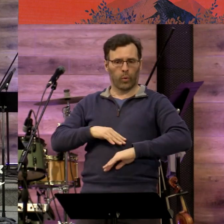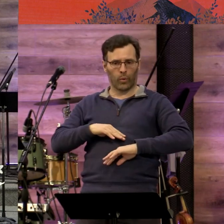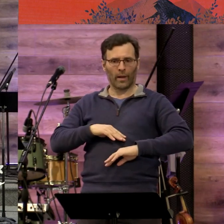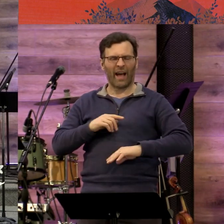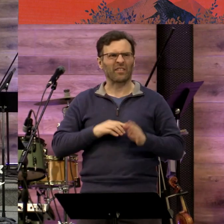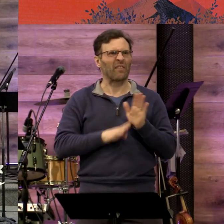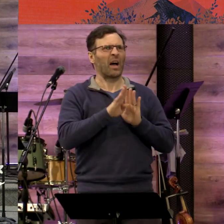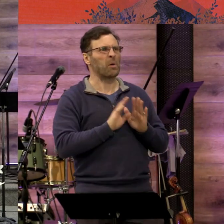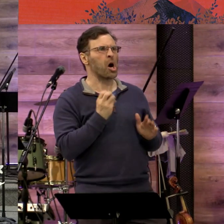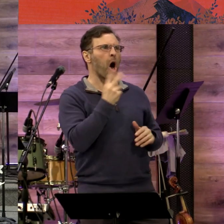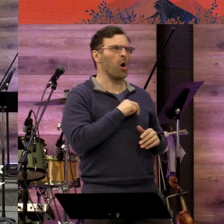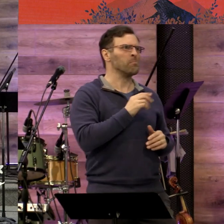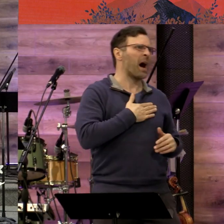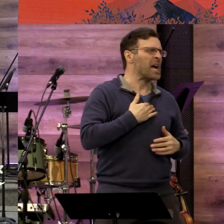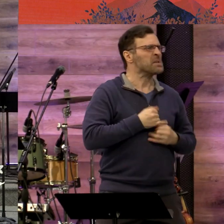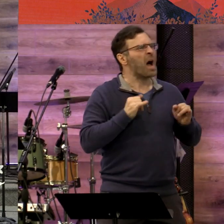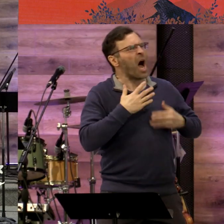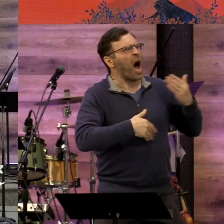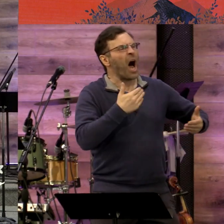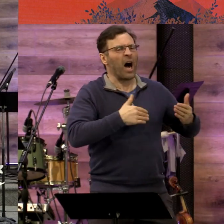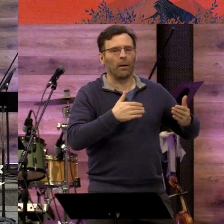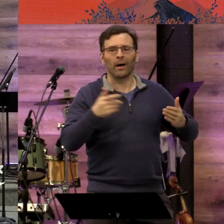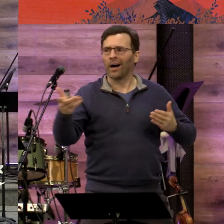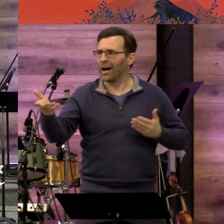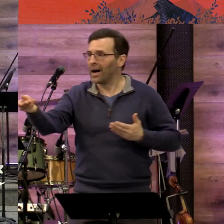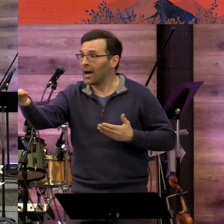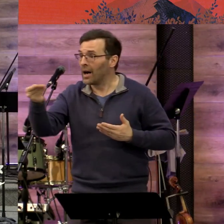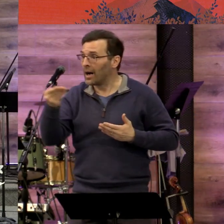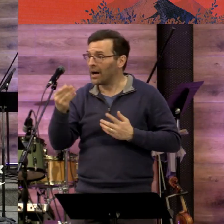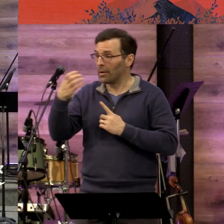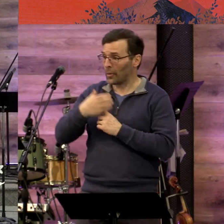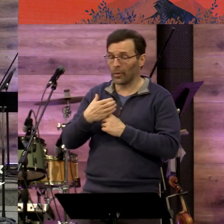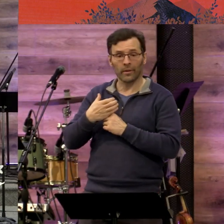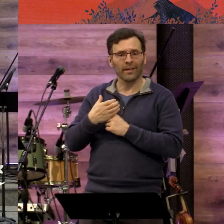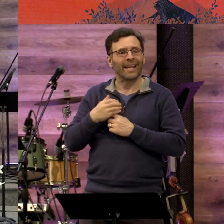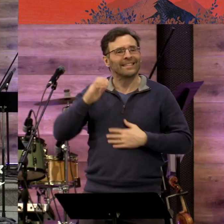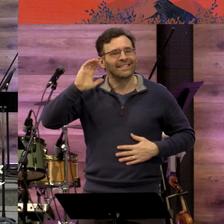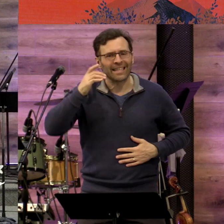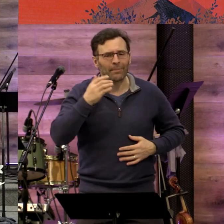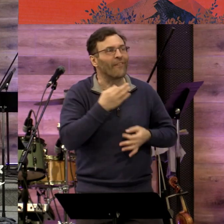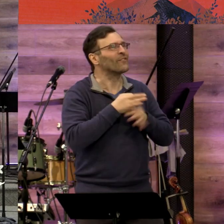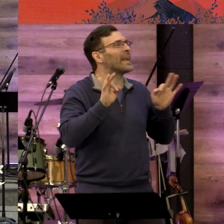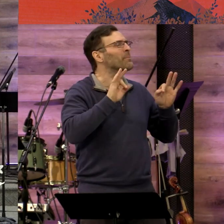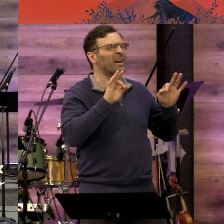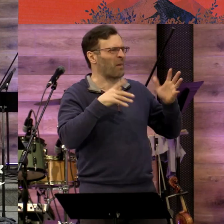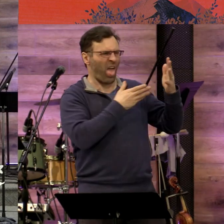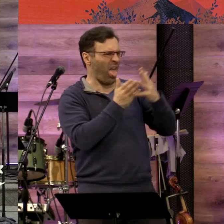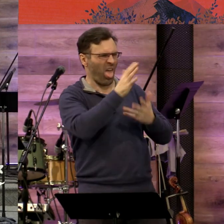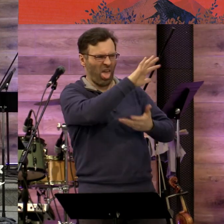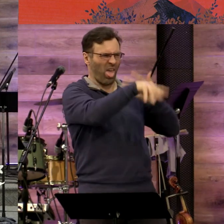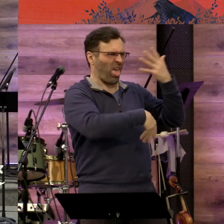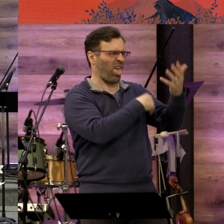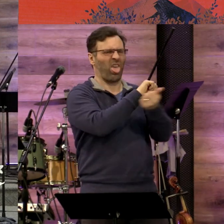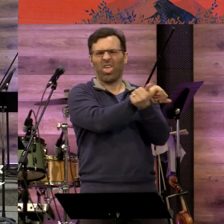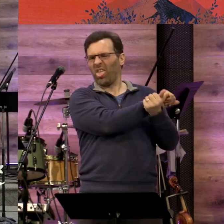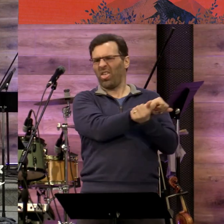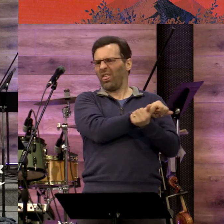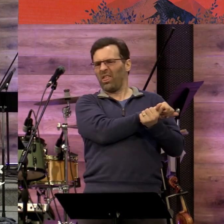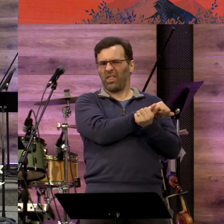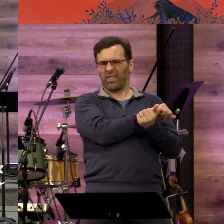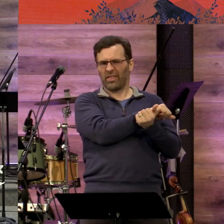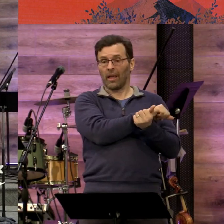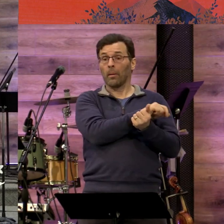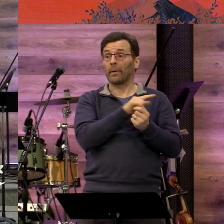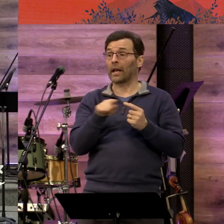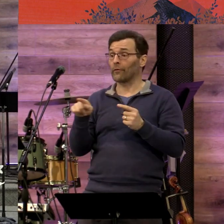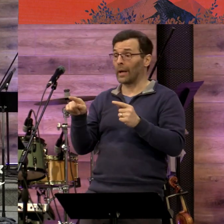own. See, what seems like freedom just becomes another obscure and weird form of bondage